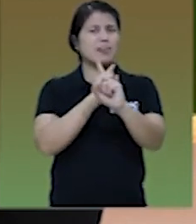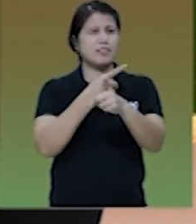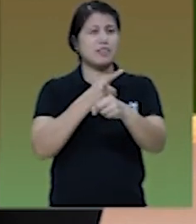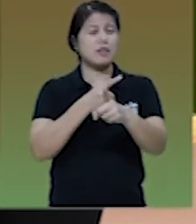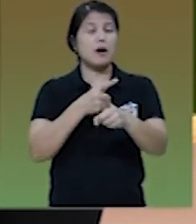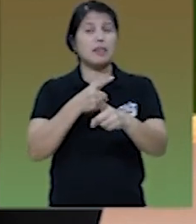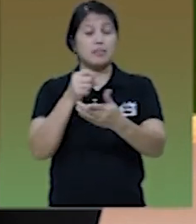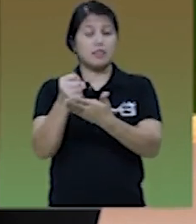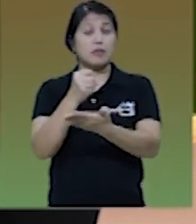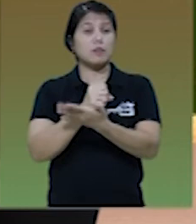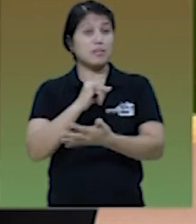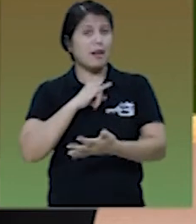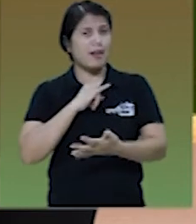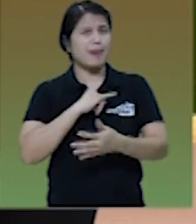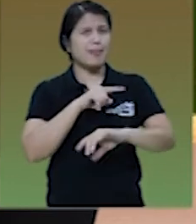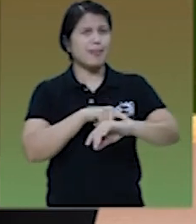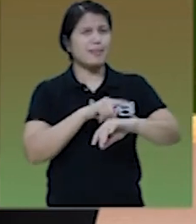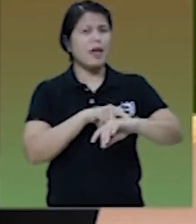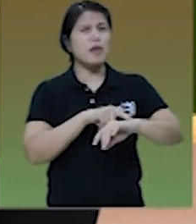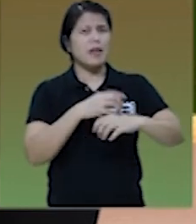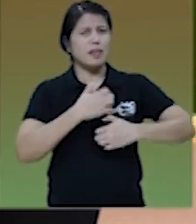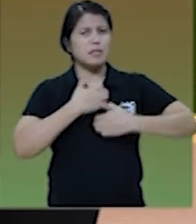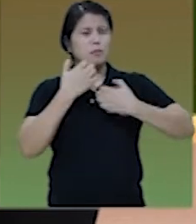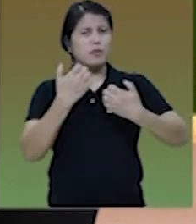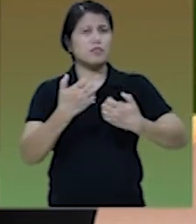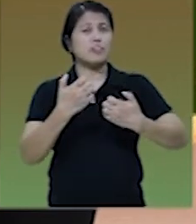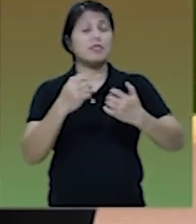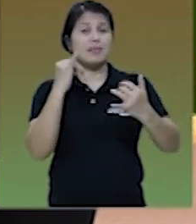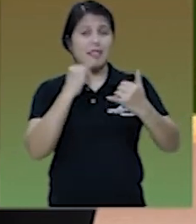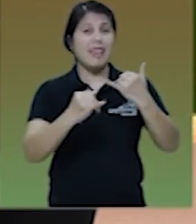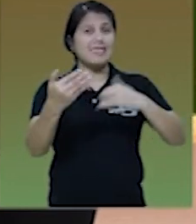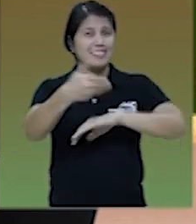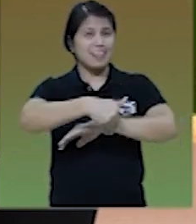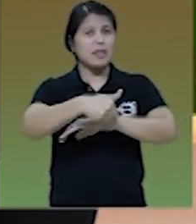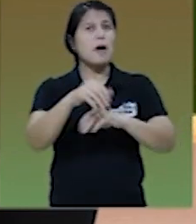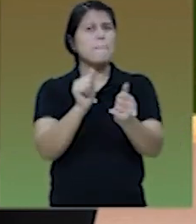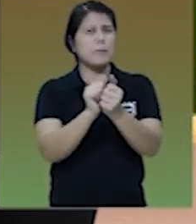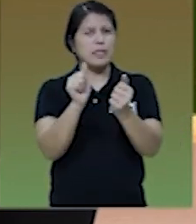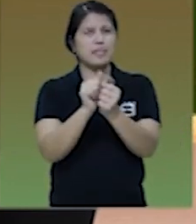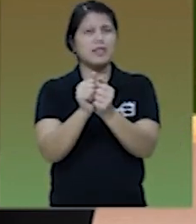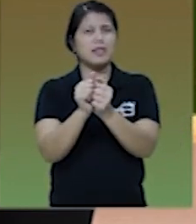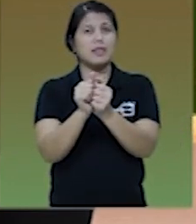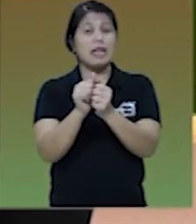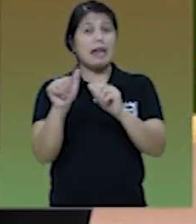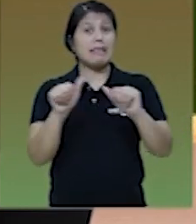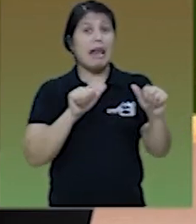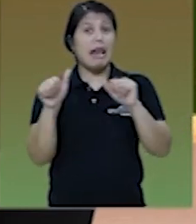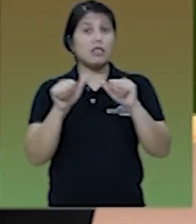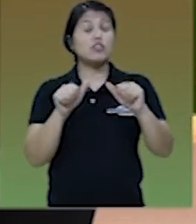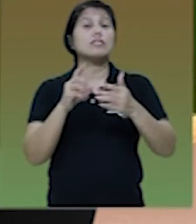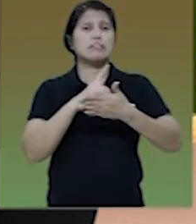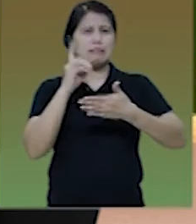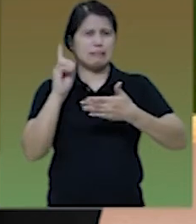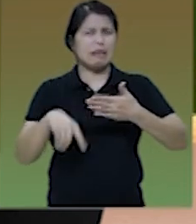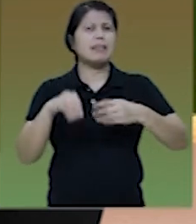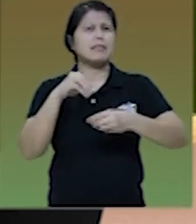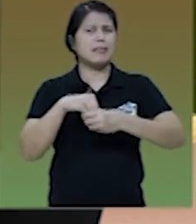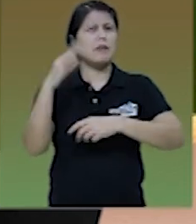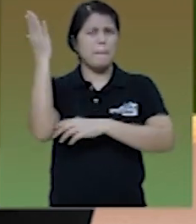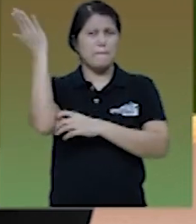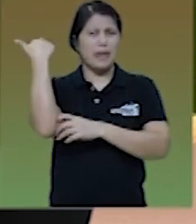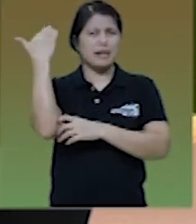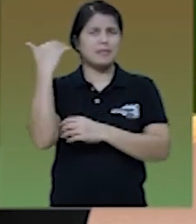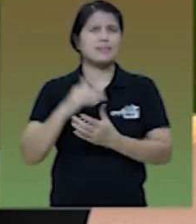I and the time expression used is last night, meaning the action is done in the